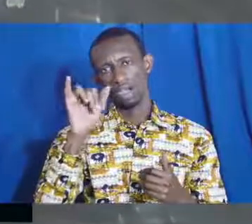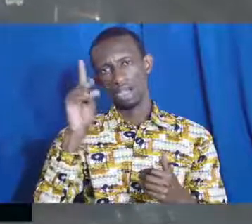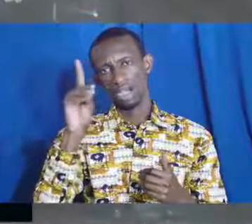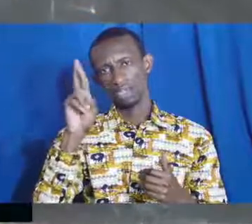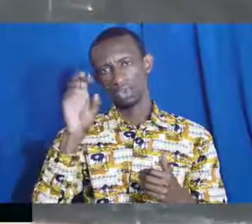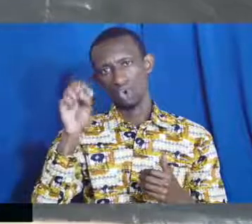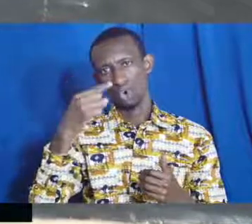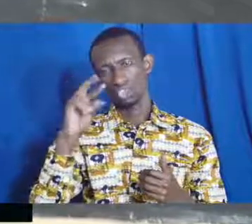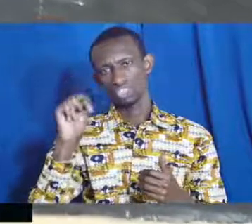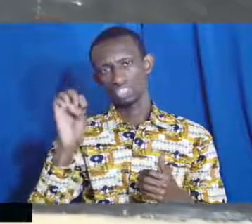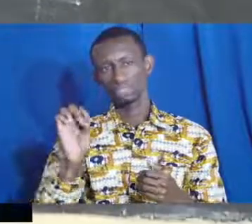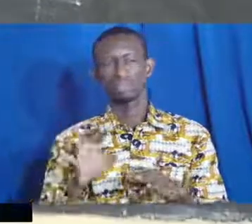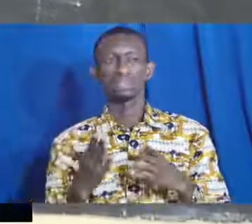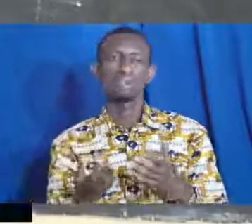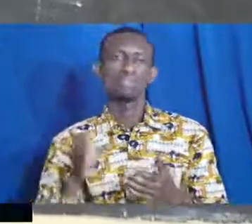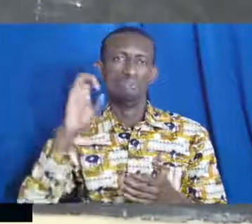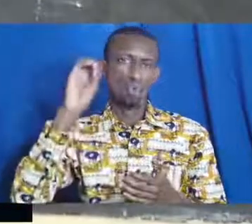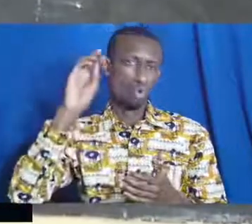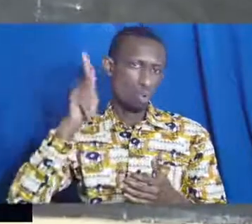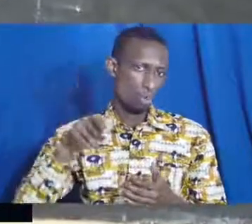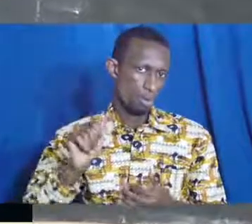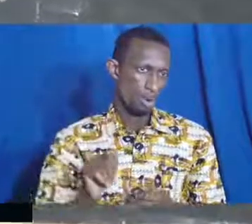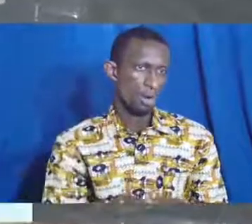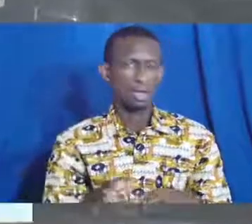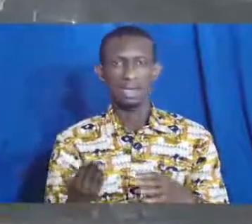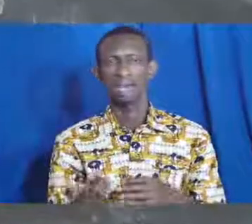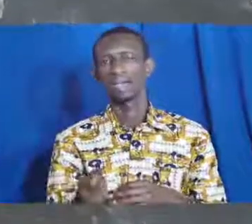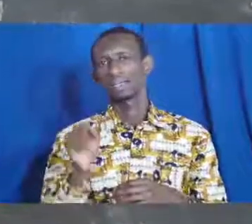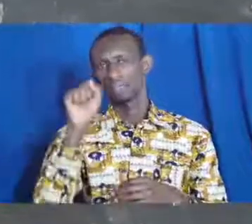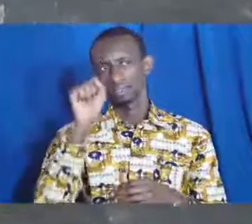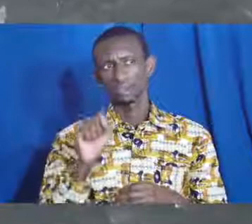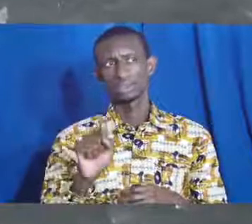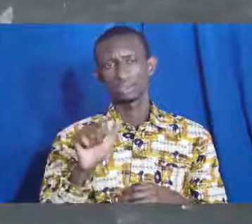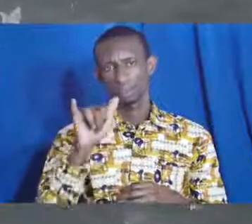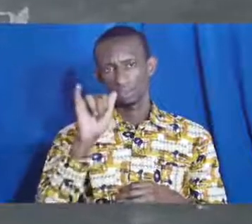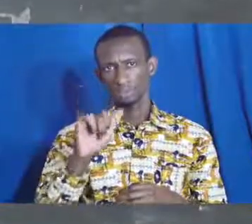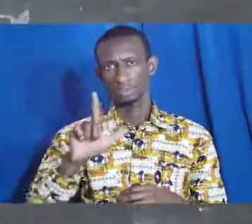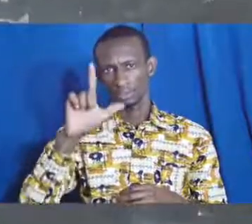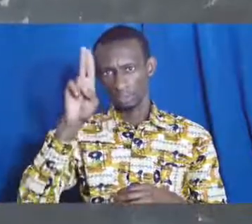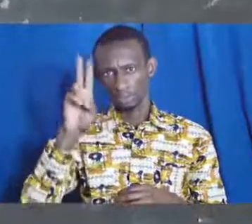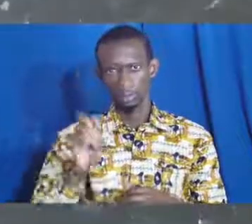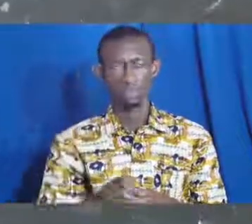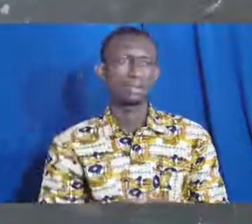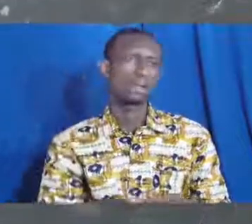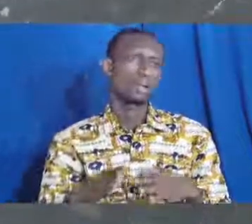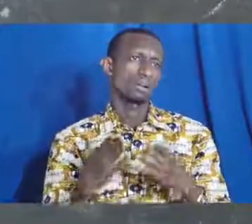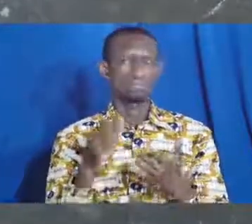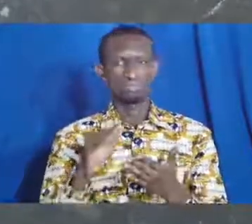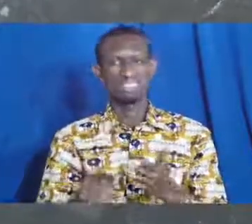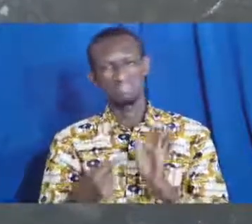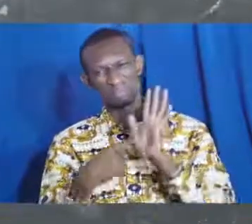have mercury, and then silver, the last, and that. So this one is